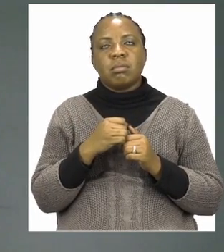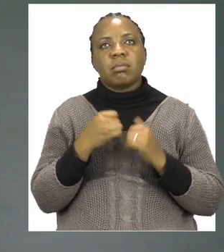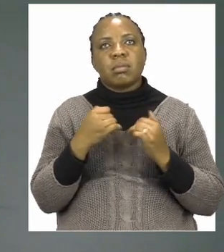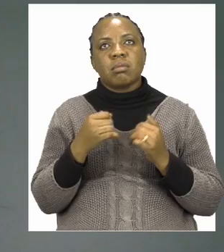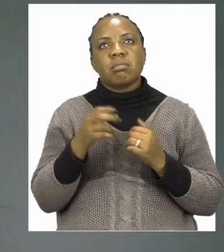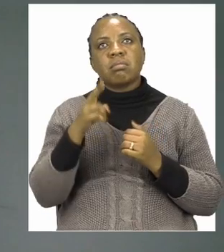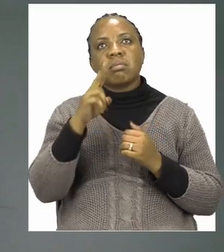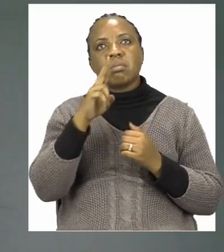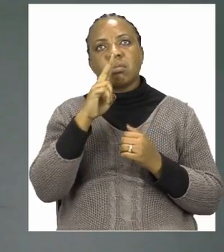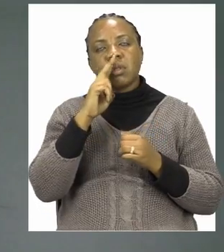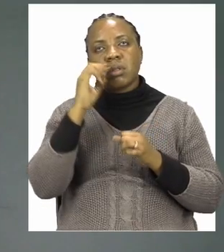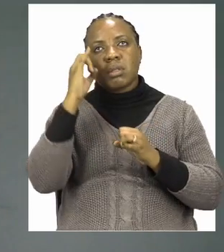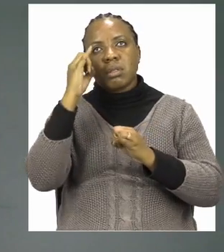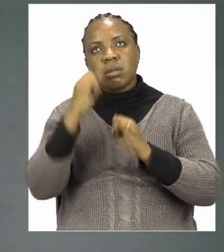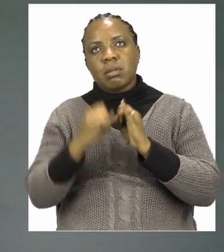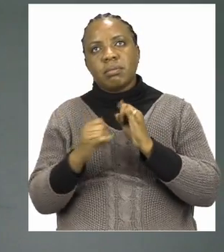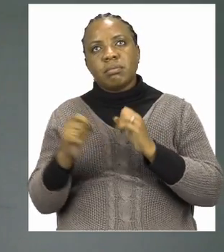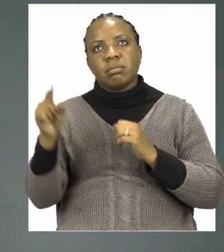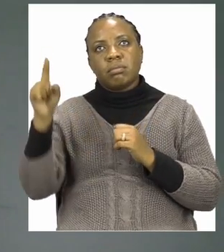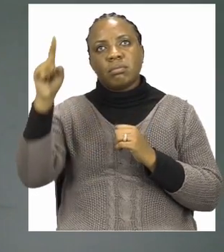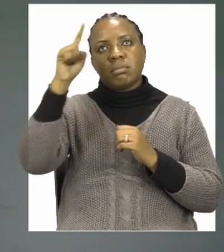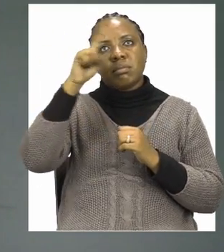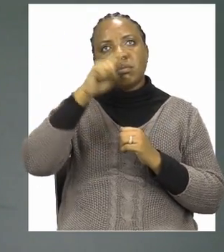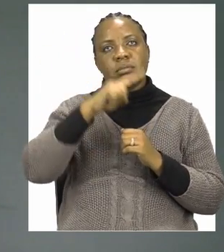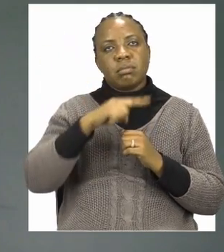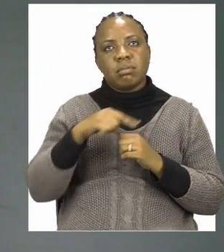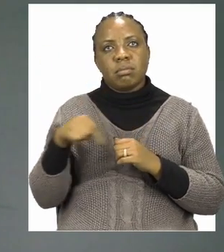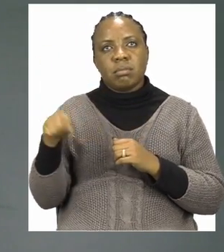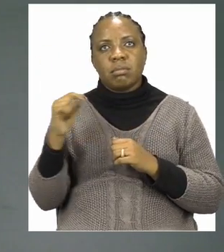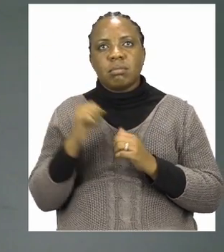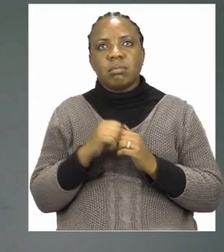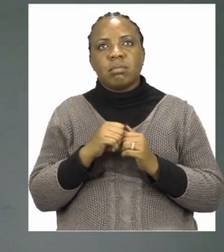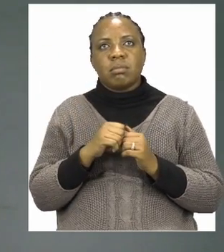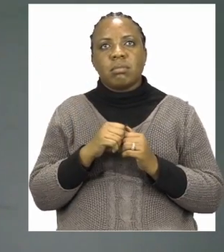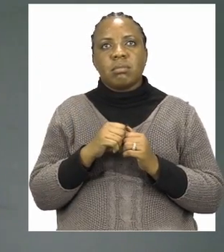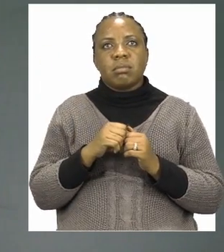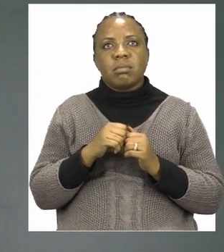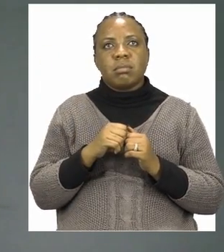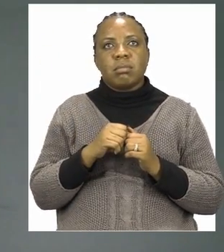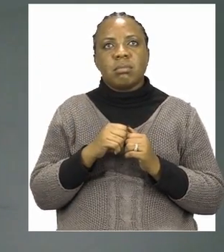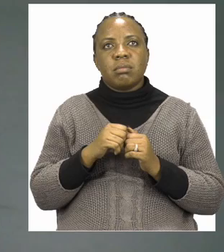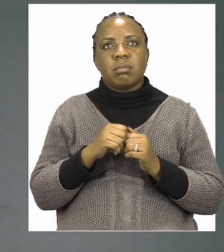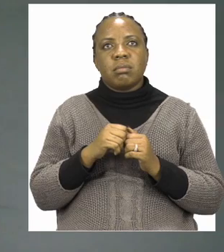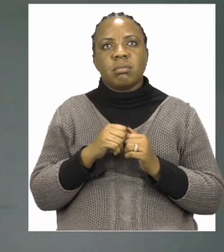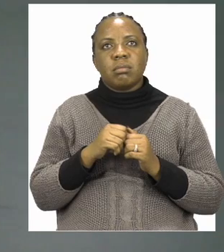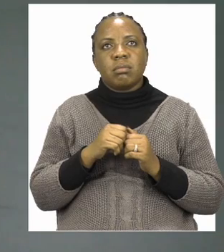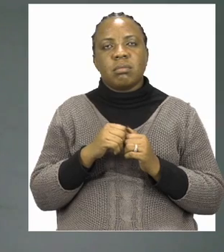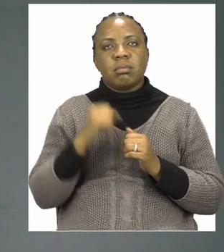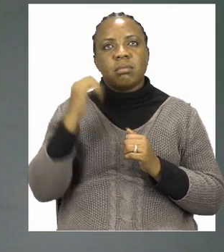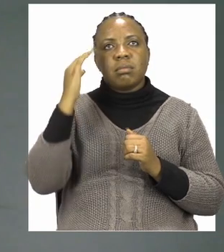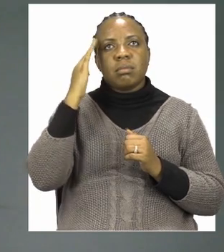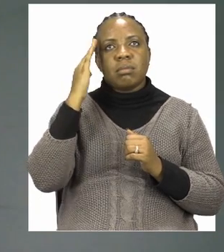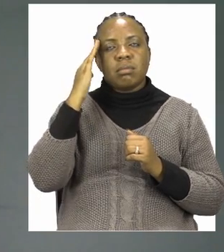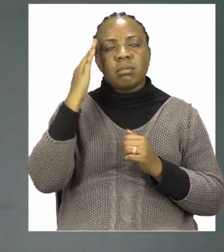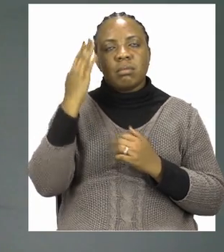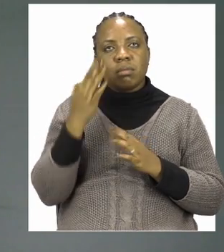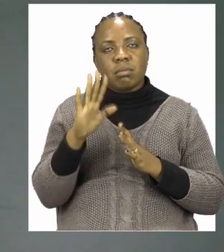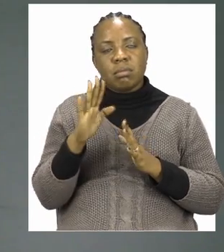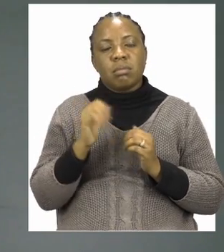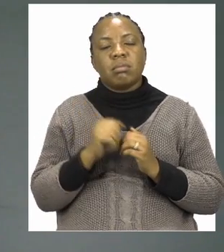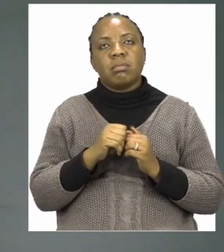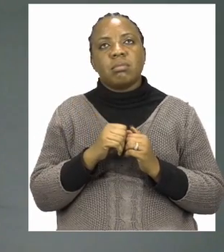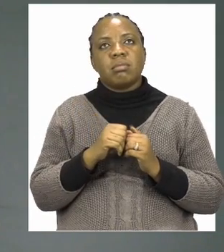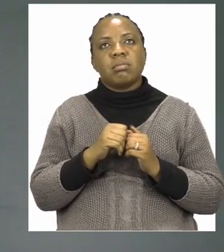part of the wheel. Now we already know our times tables, especially the 3 times table, but I want to help